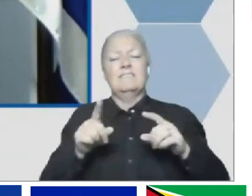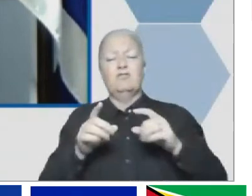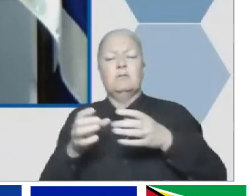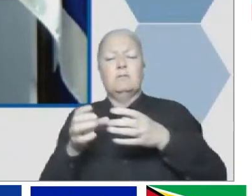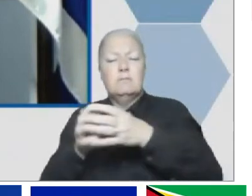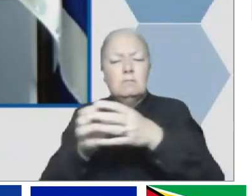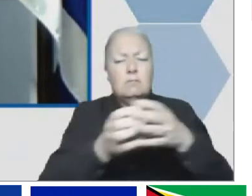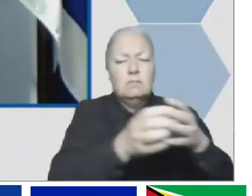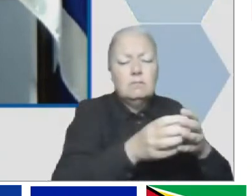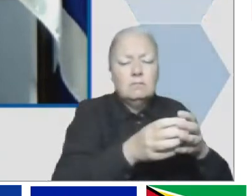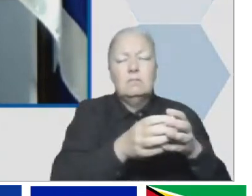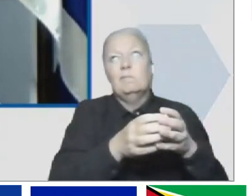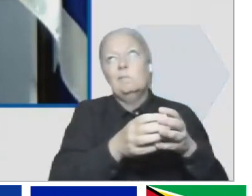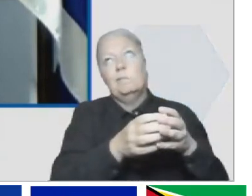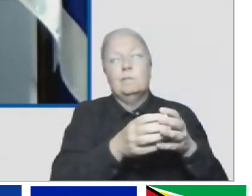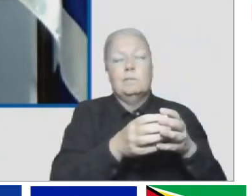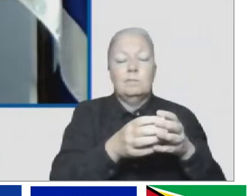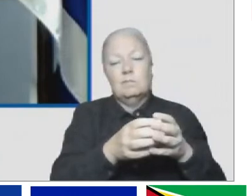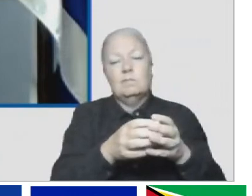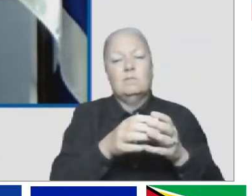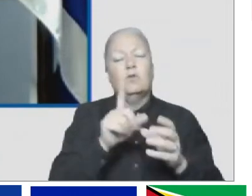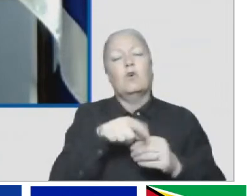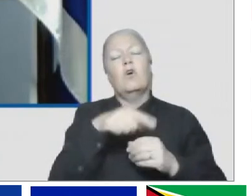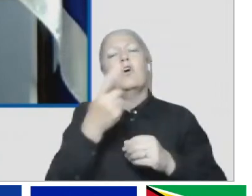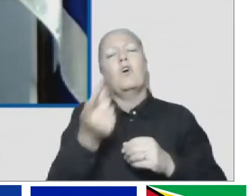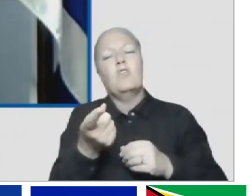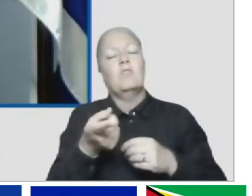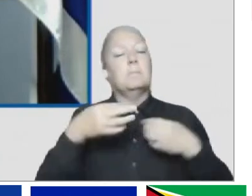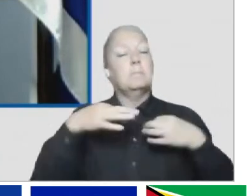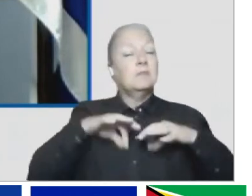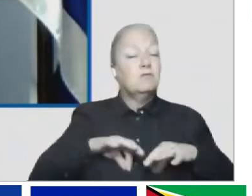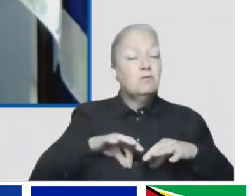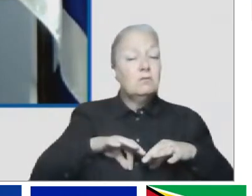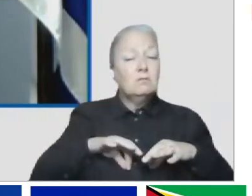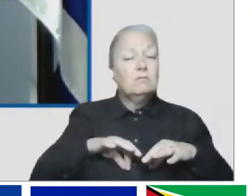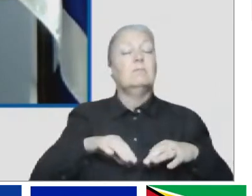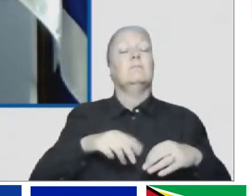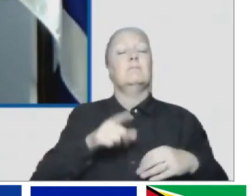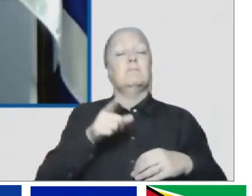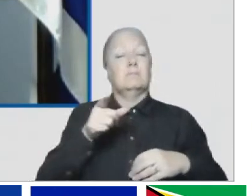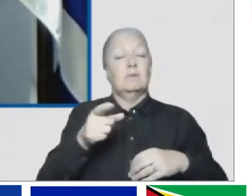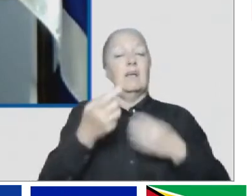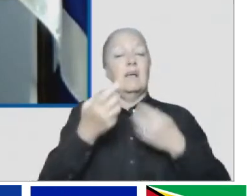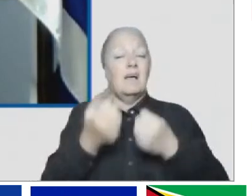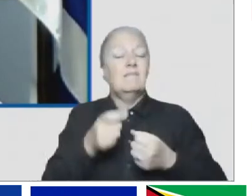other ministries load the information of any